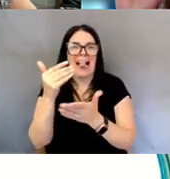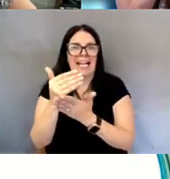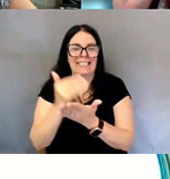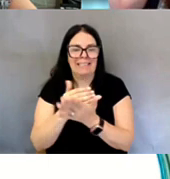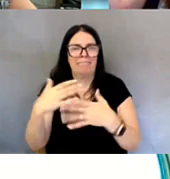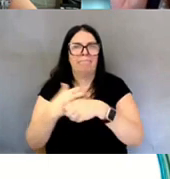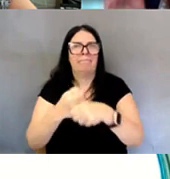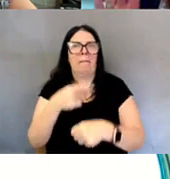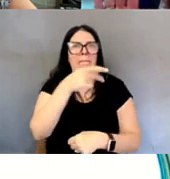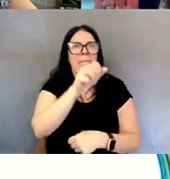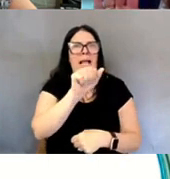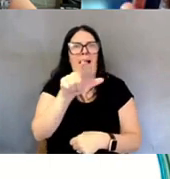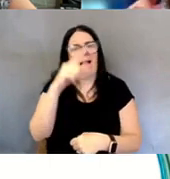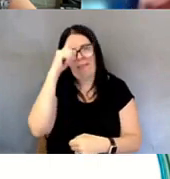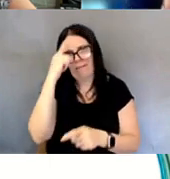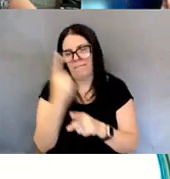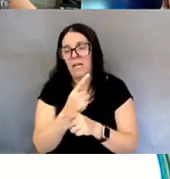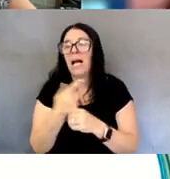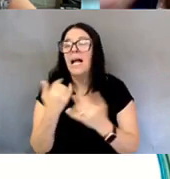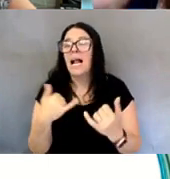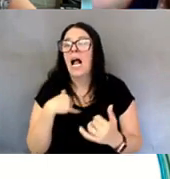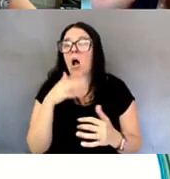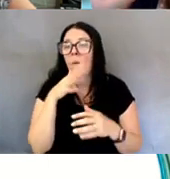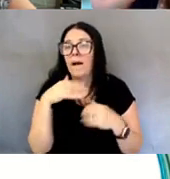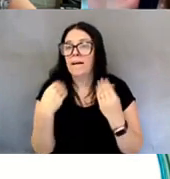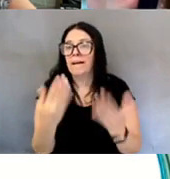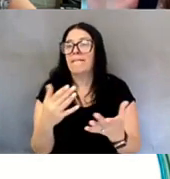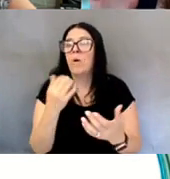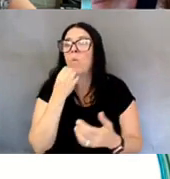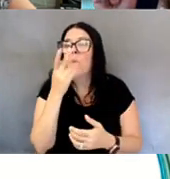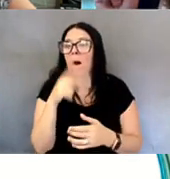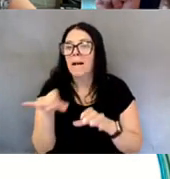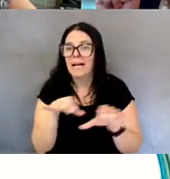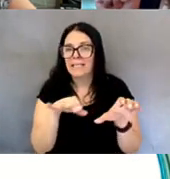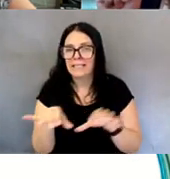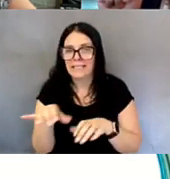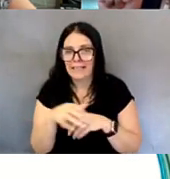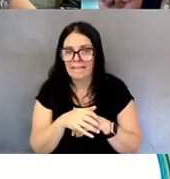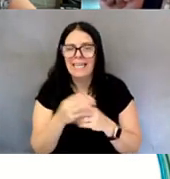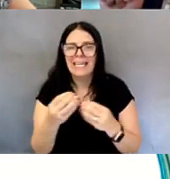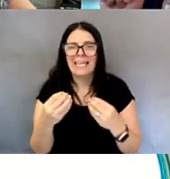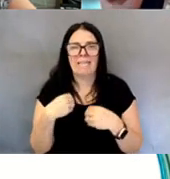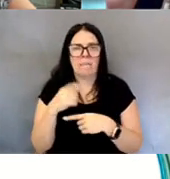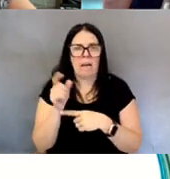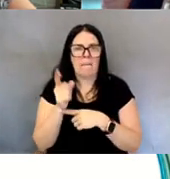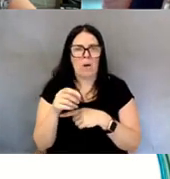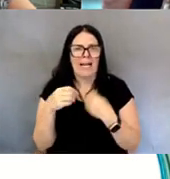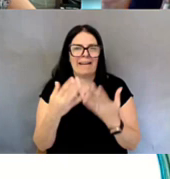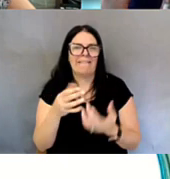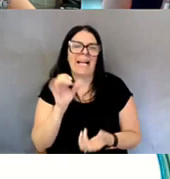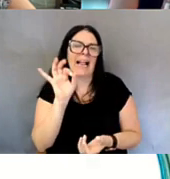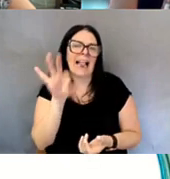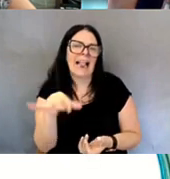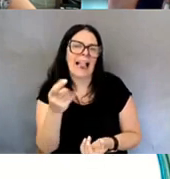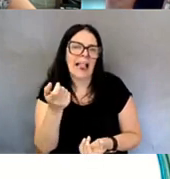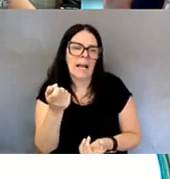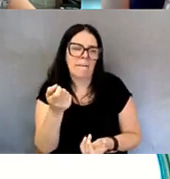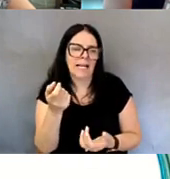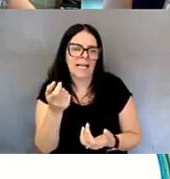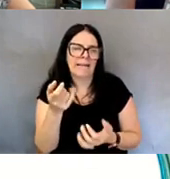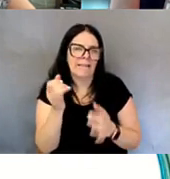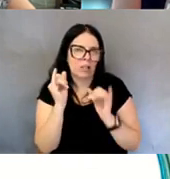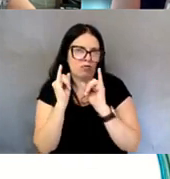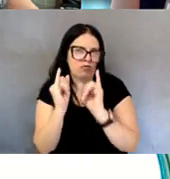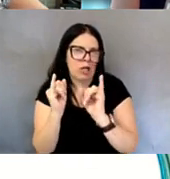start with a warm-up activity. Give me a moment to give you a little bit of direction